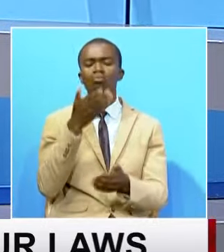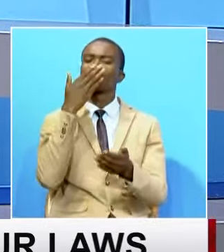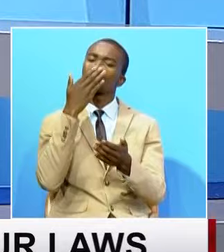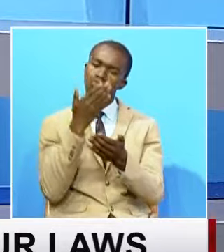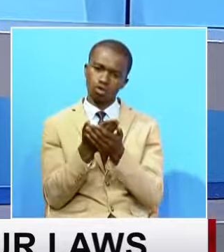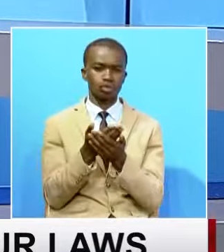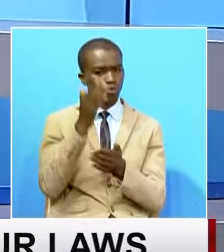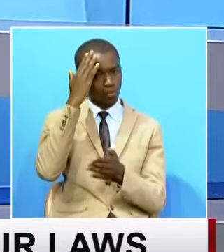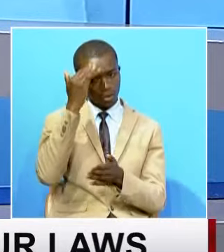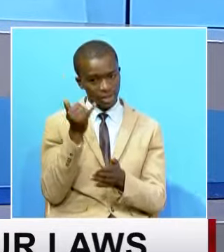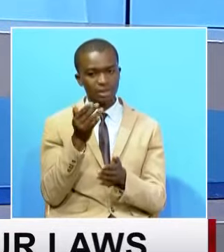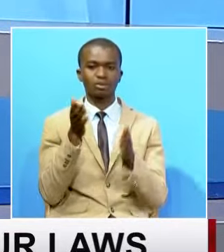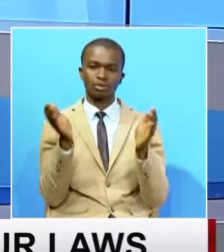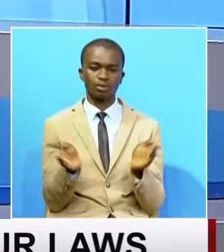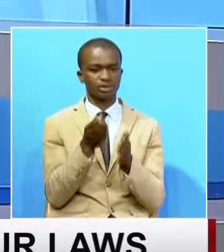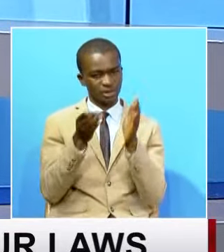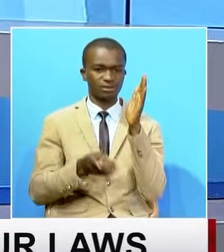growth.